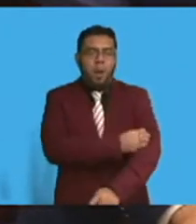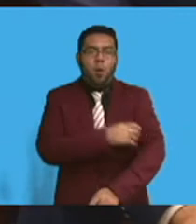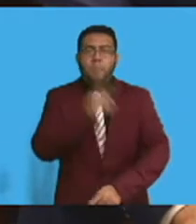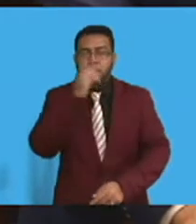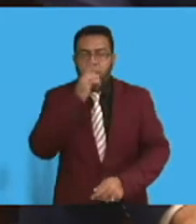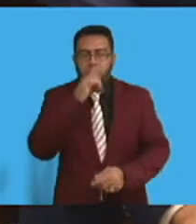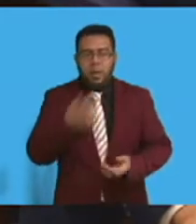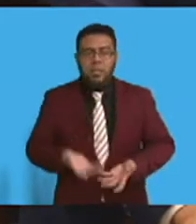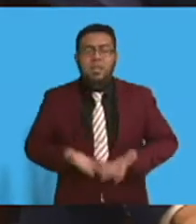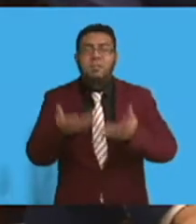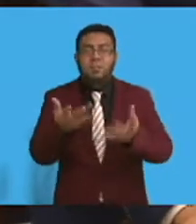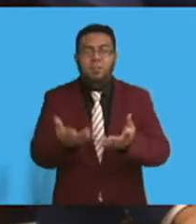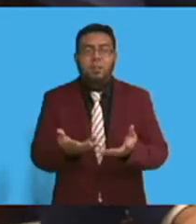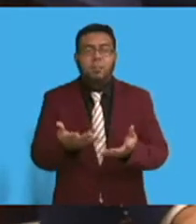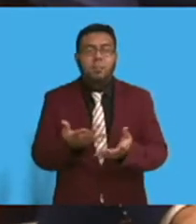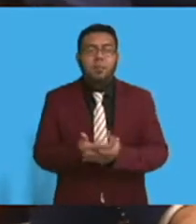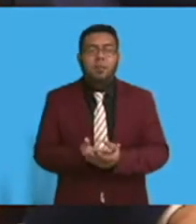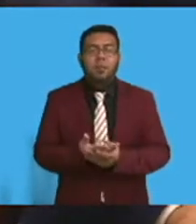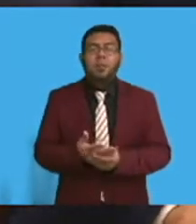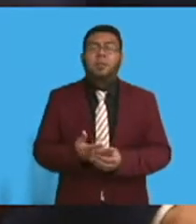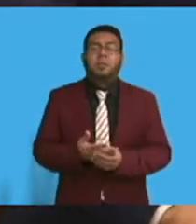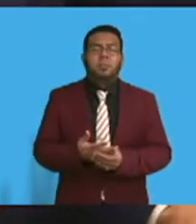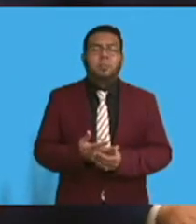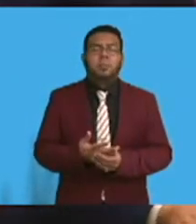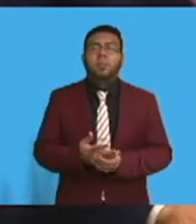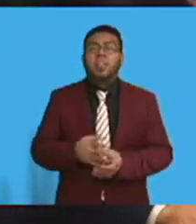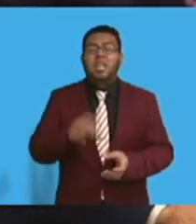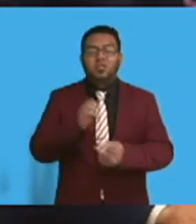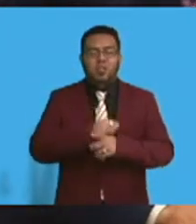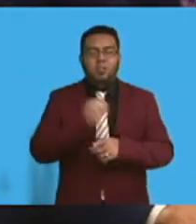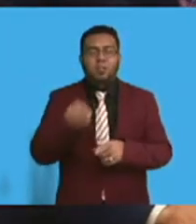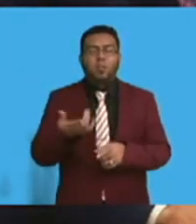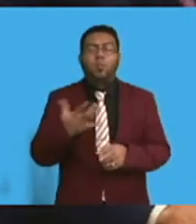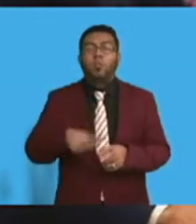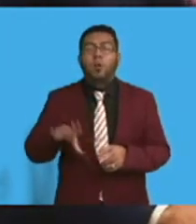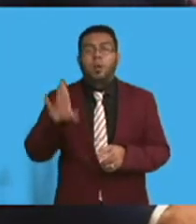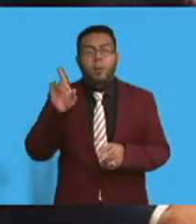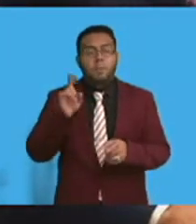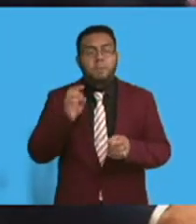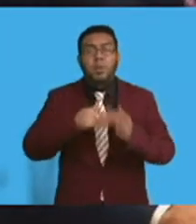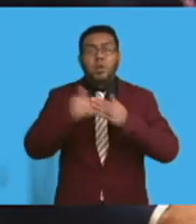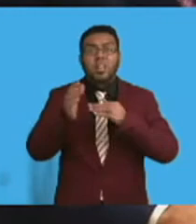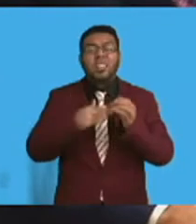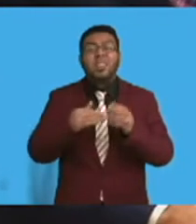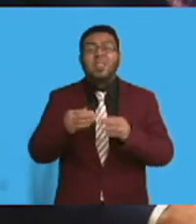them the confidence to pursue initiative and enterprise. We're interested in building the Fiji of tomorrow,